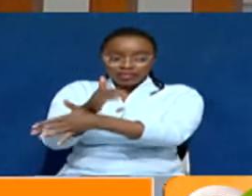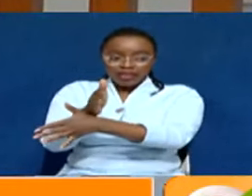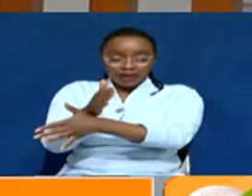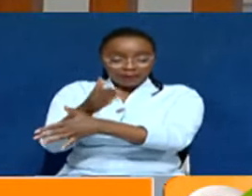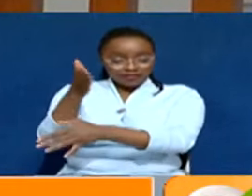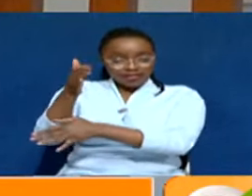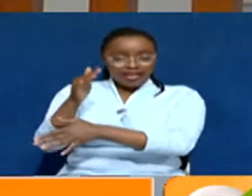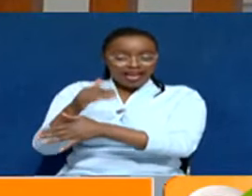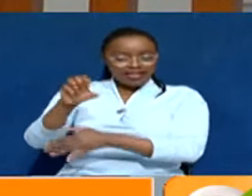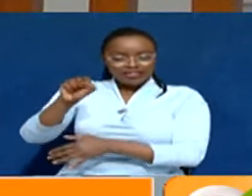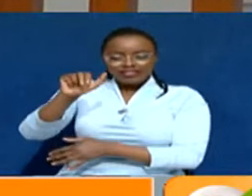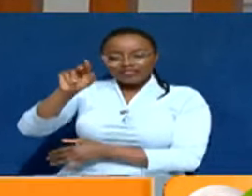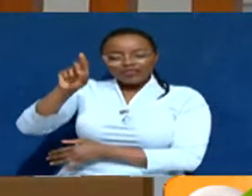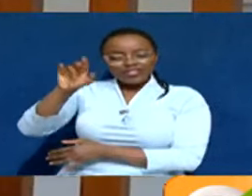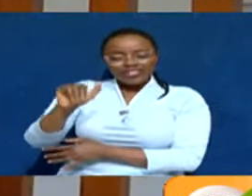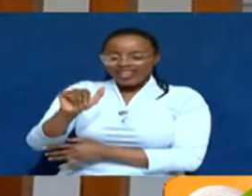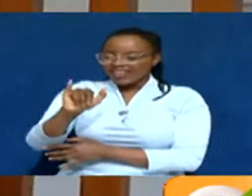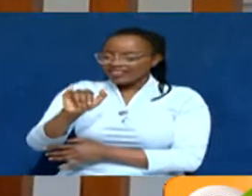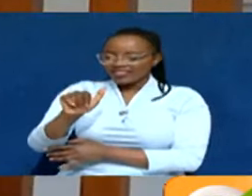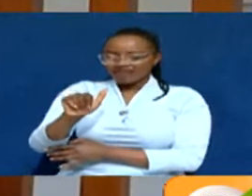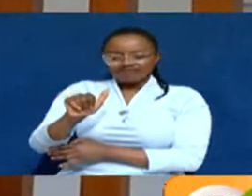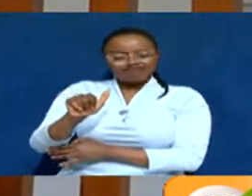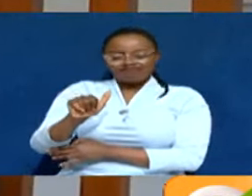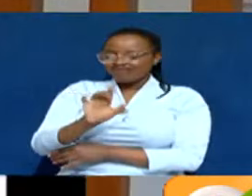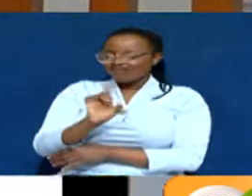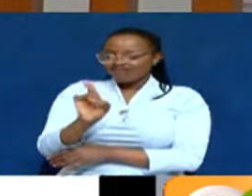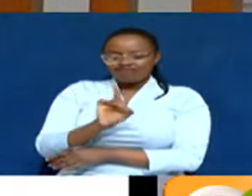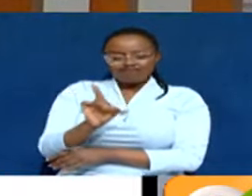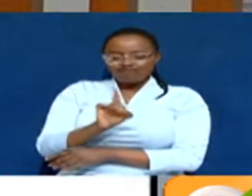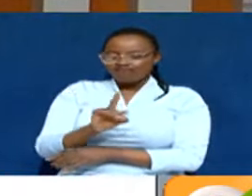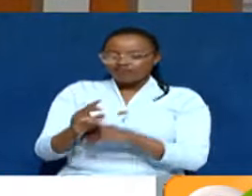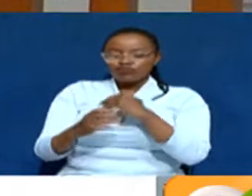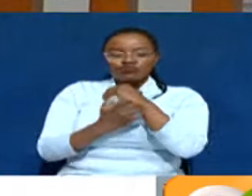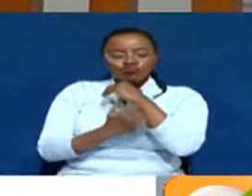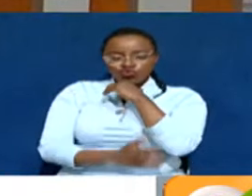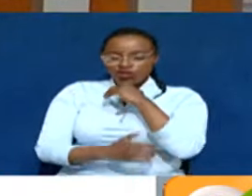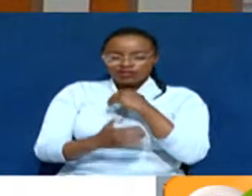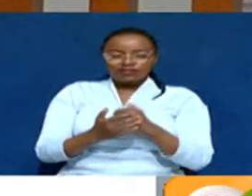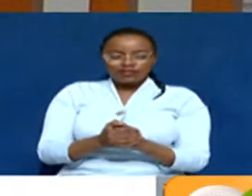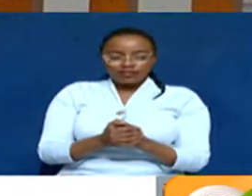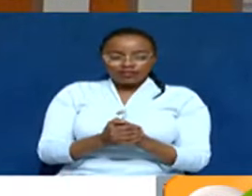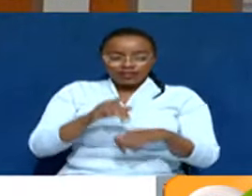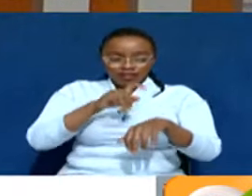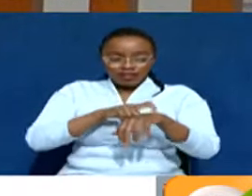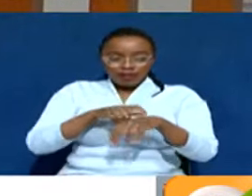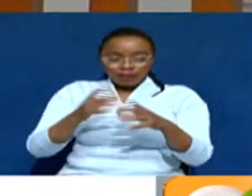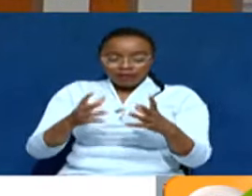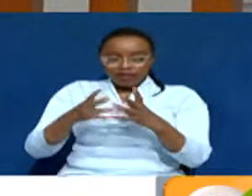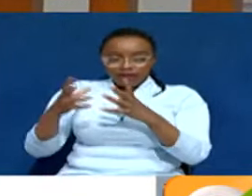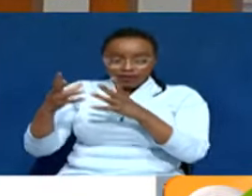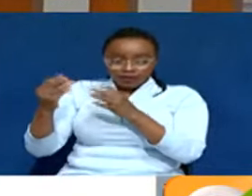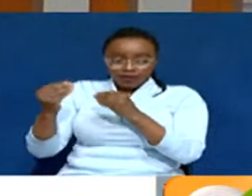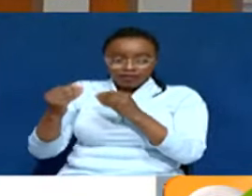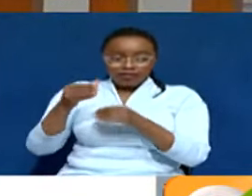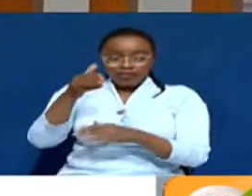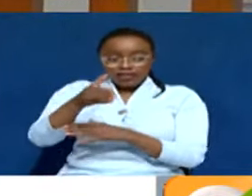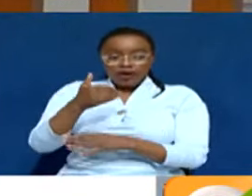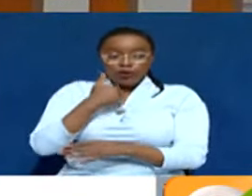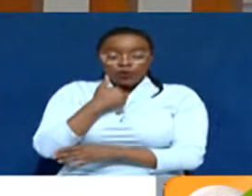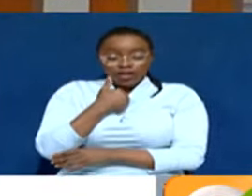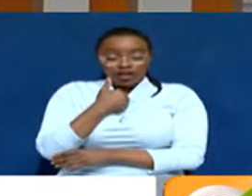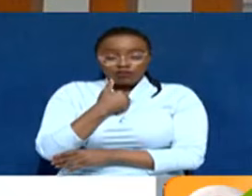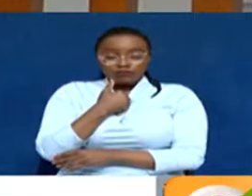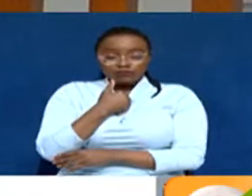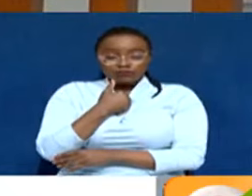there, they're not helping at all. Exactly. Let me tell you, Jeff, the time that I've been there, outside there, we've